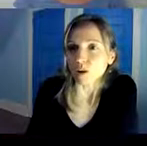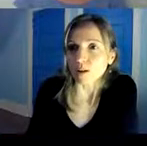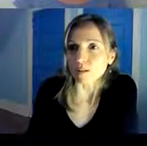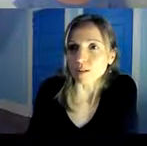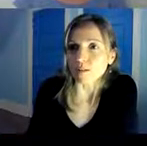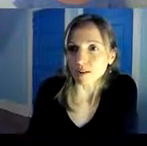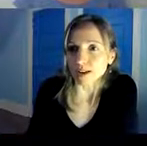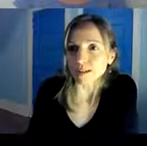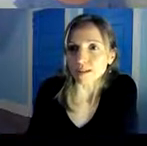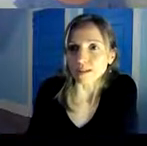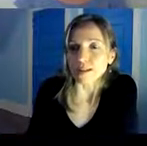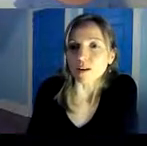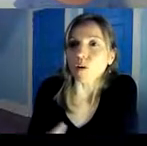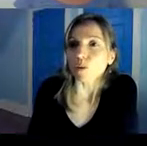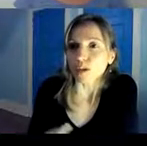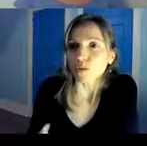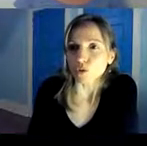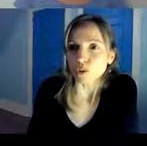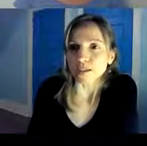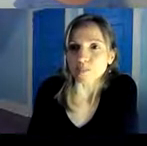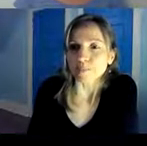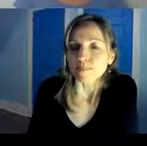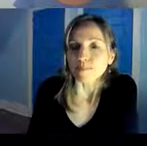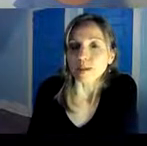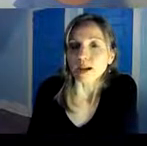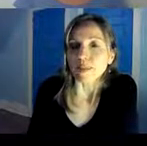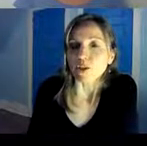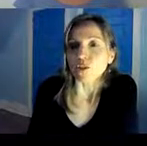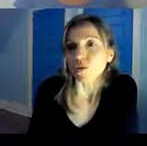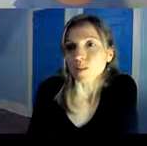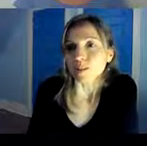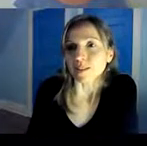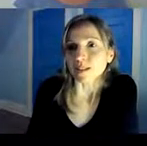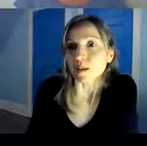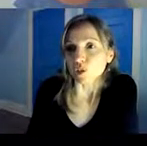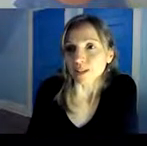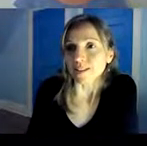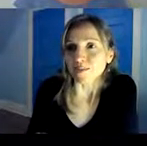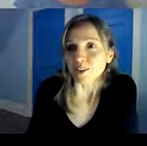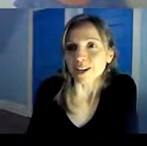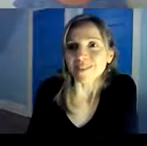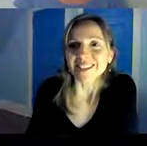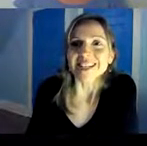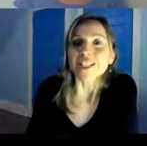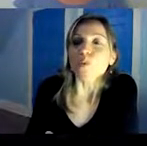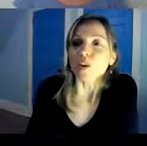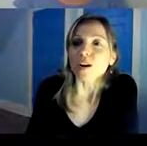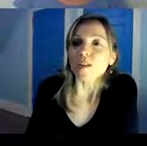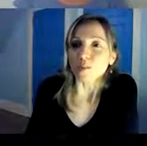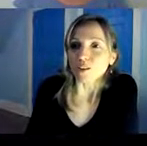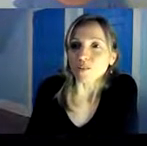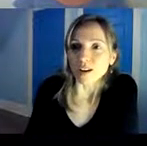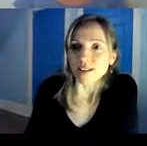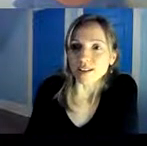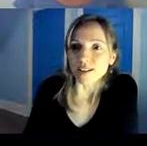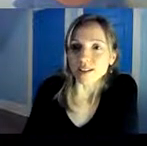the small vines all around the tree. And then you can use something like a machete, if you're careful, to work on